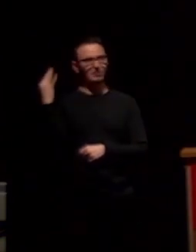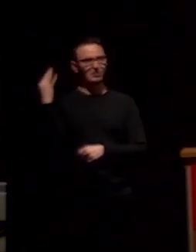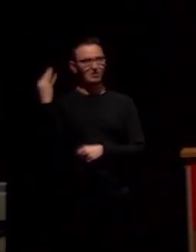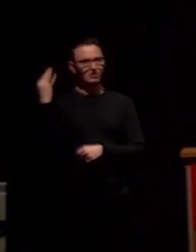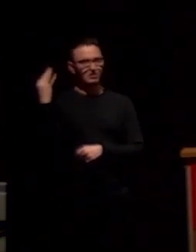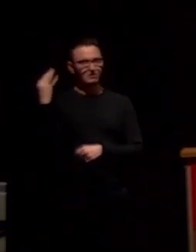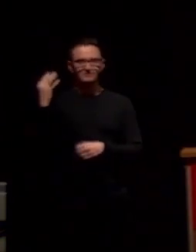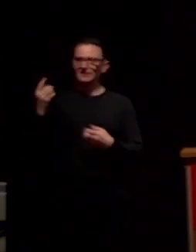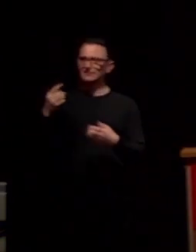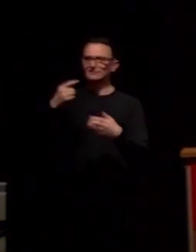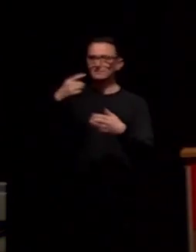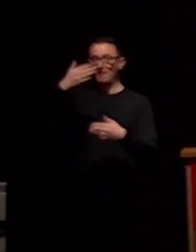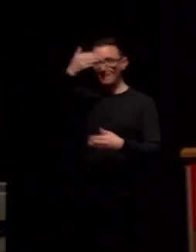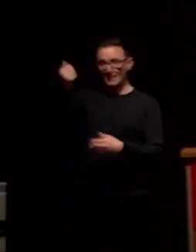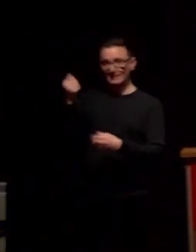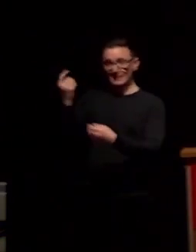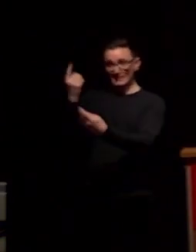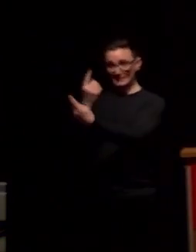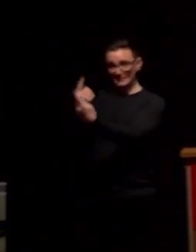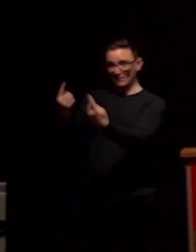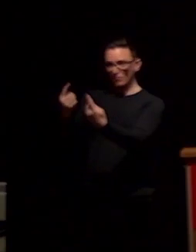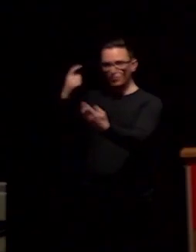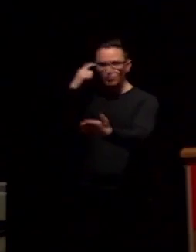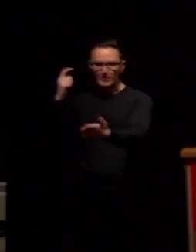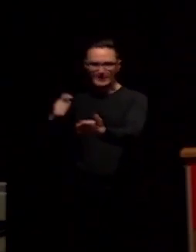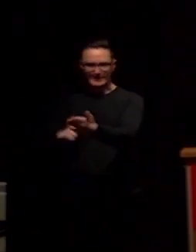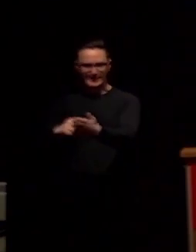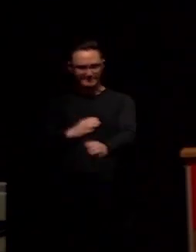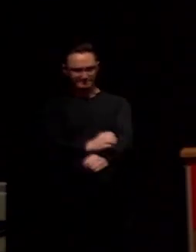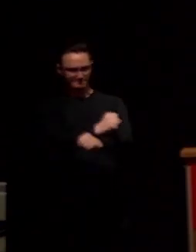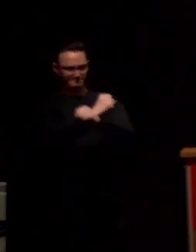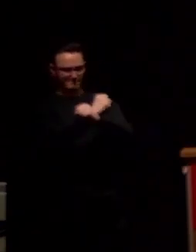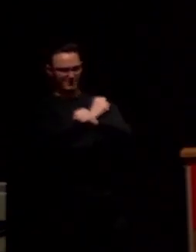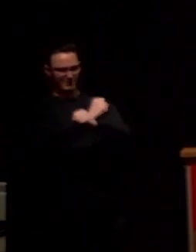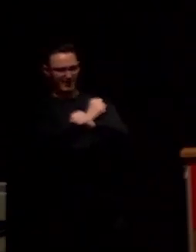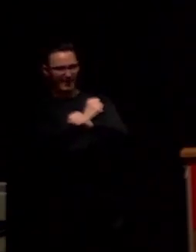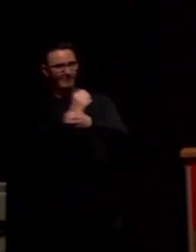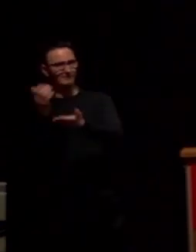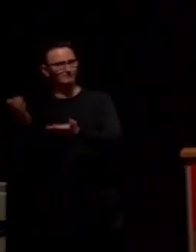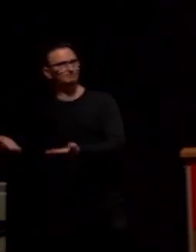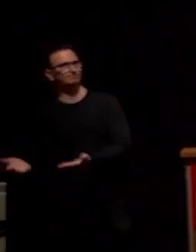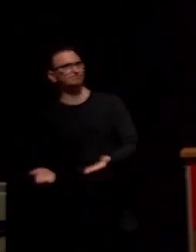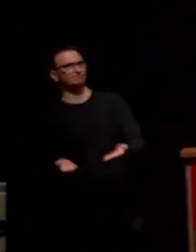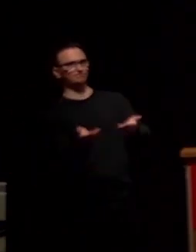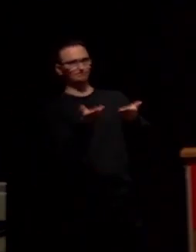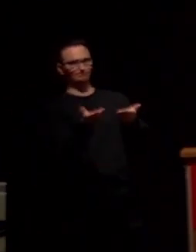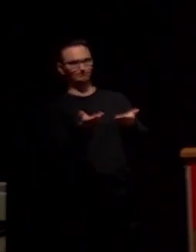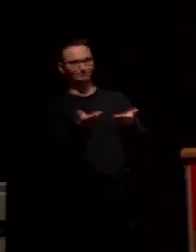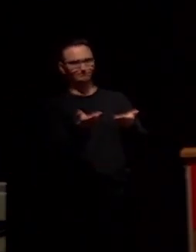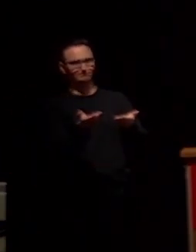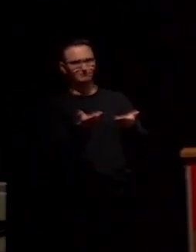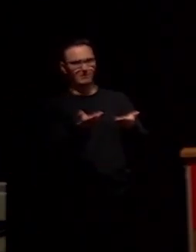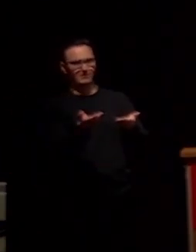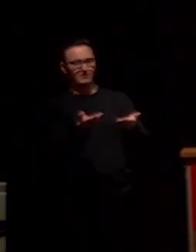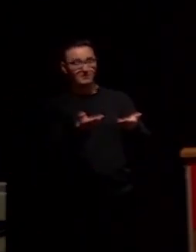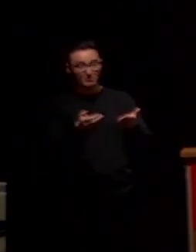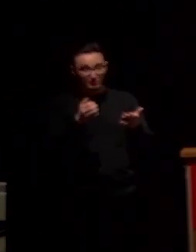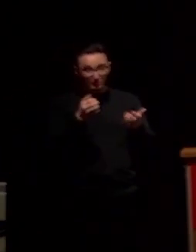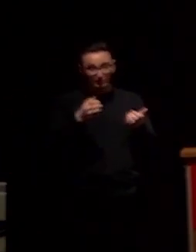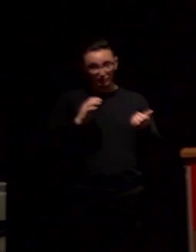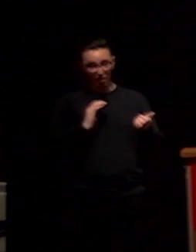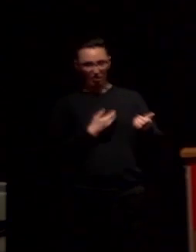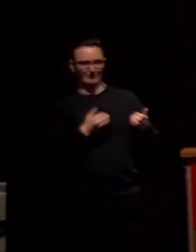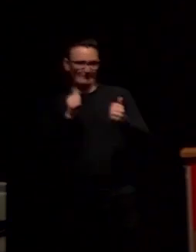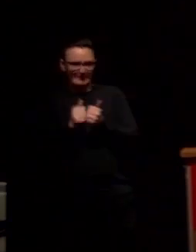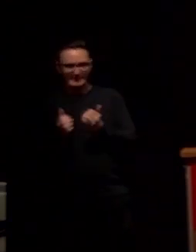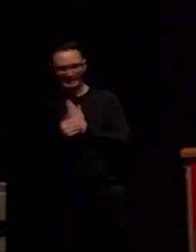someone recognized and identified a barrier and then brought it to, mm-hmm. using our skills to pass bills, bringing that